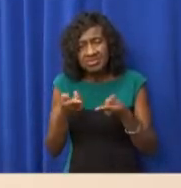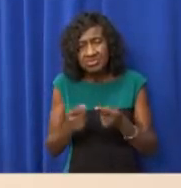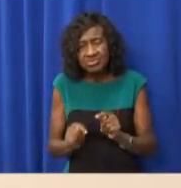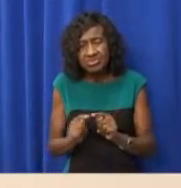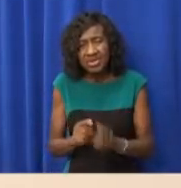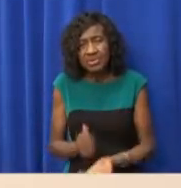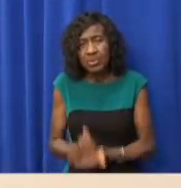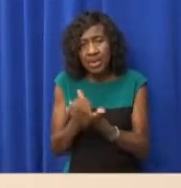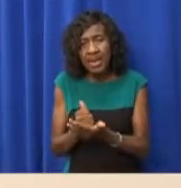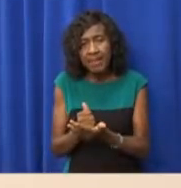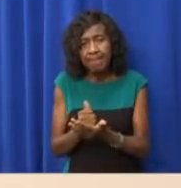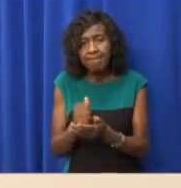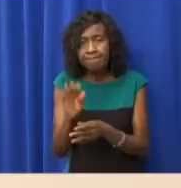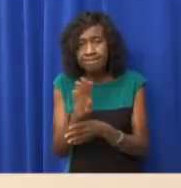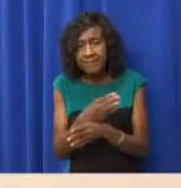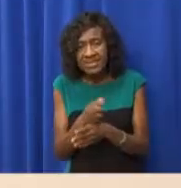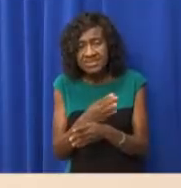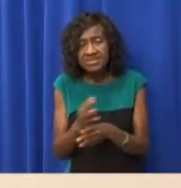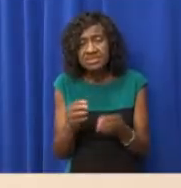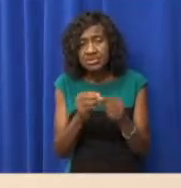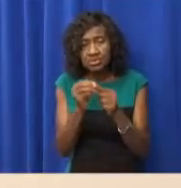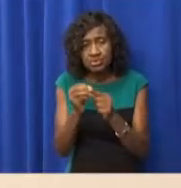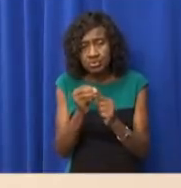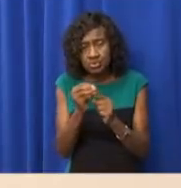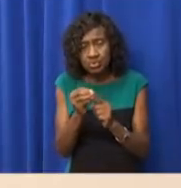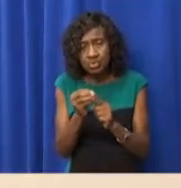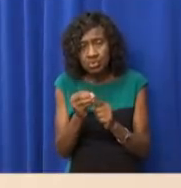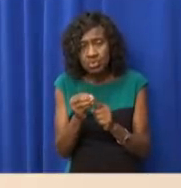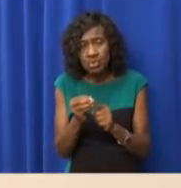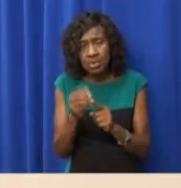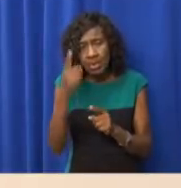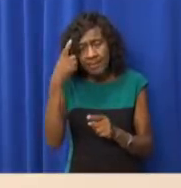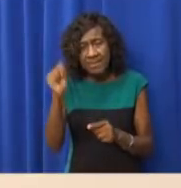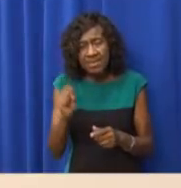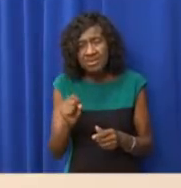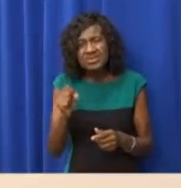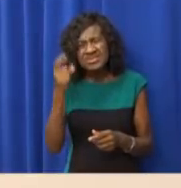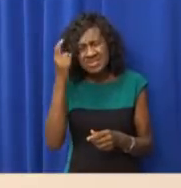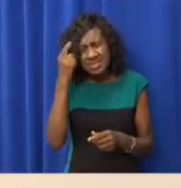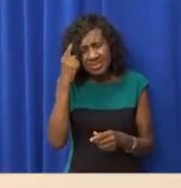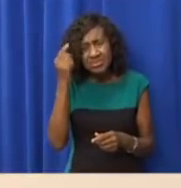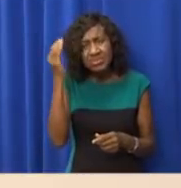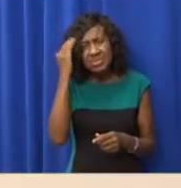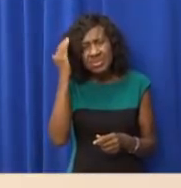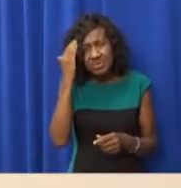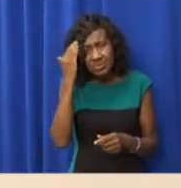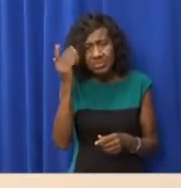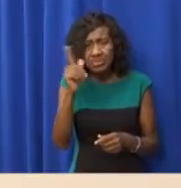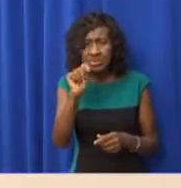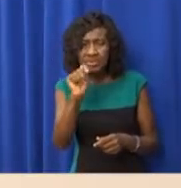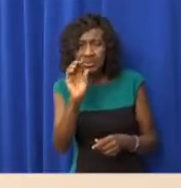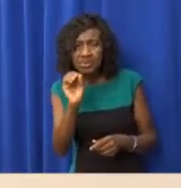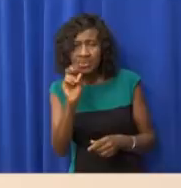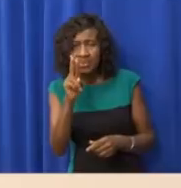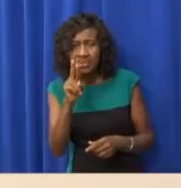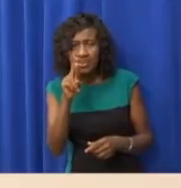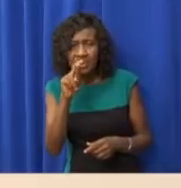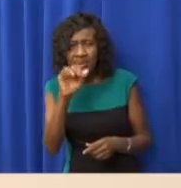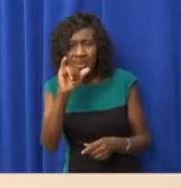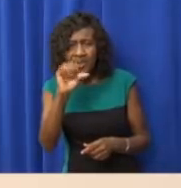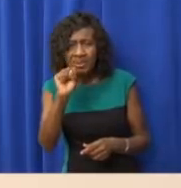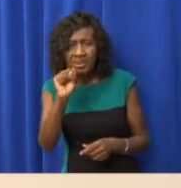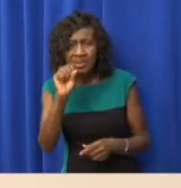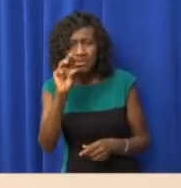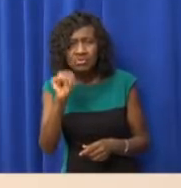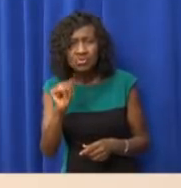can on the basis that tourism is going to recover, and people are going to come back